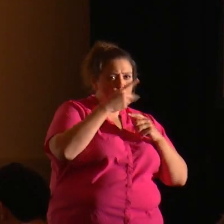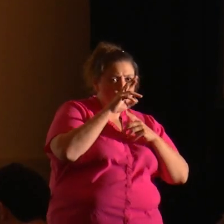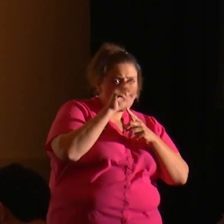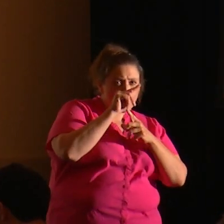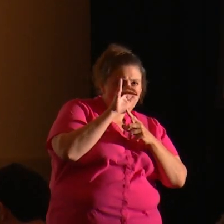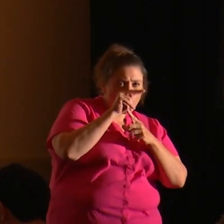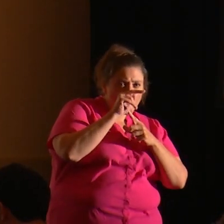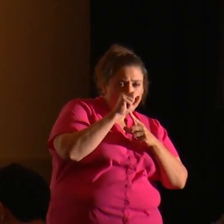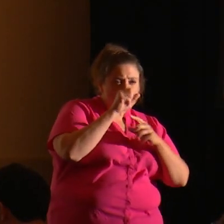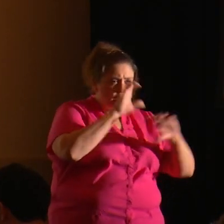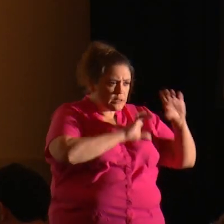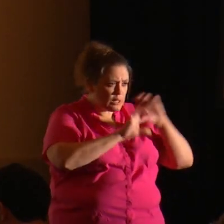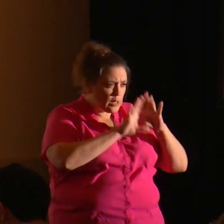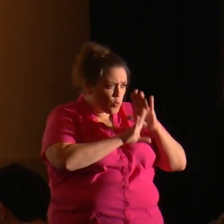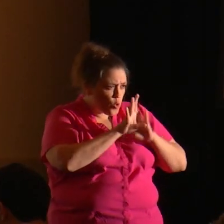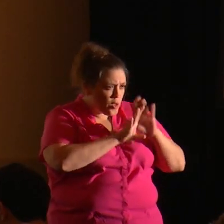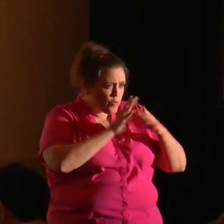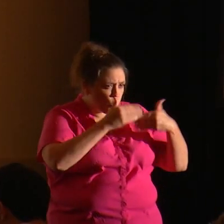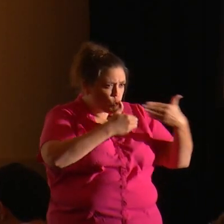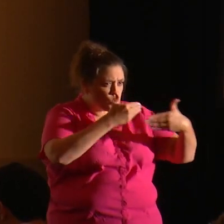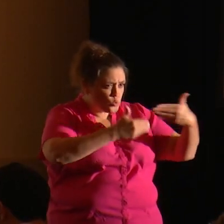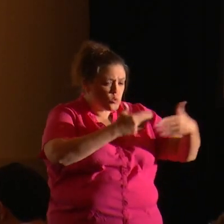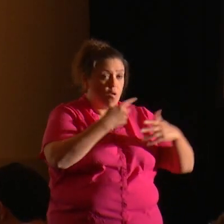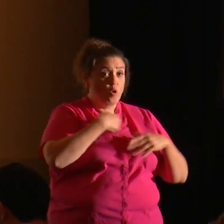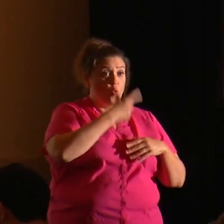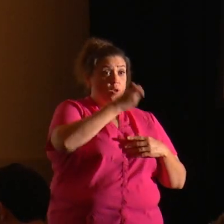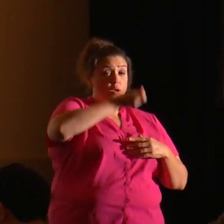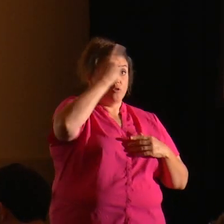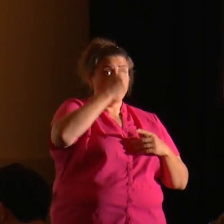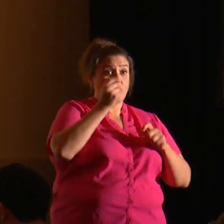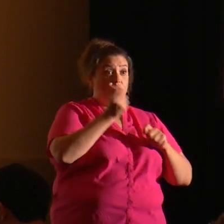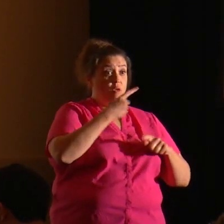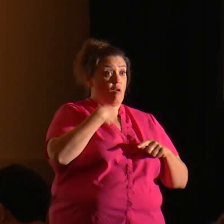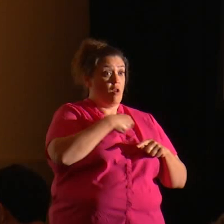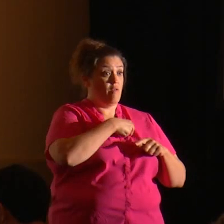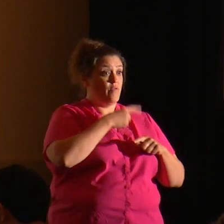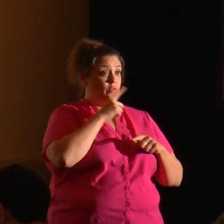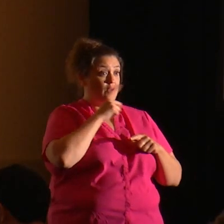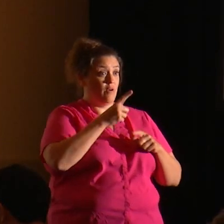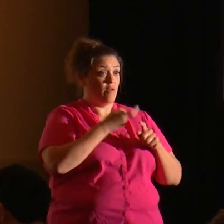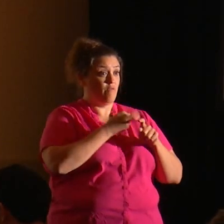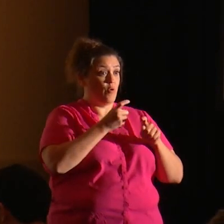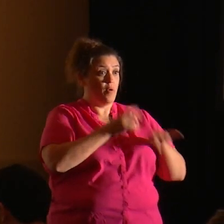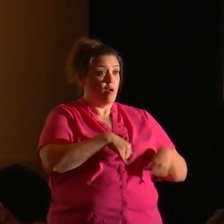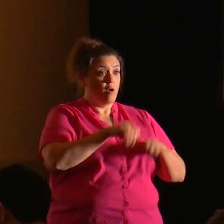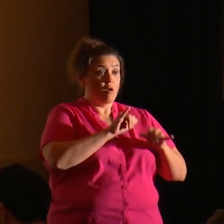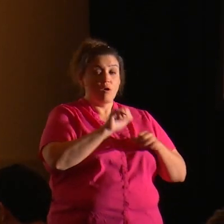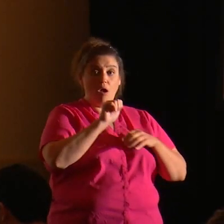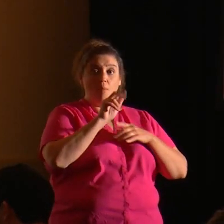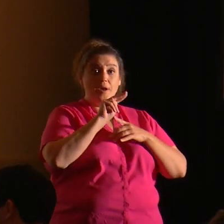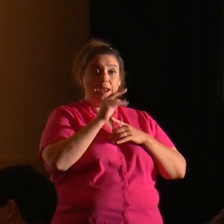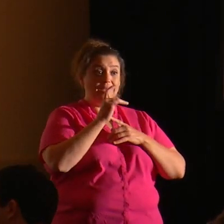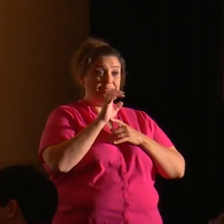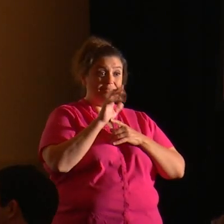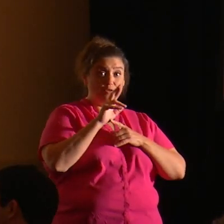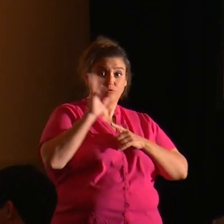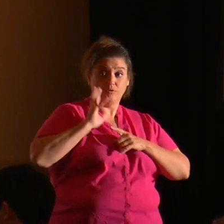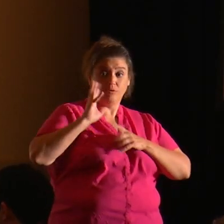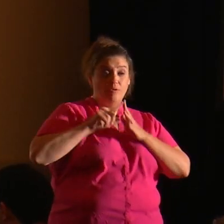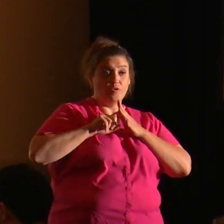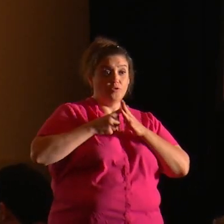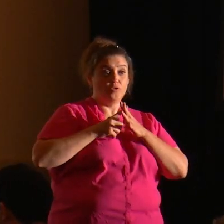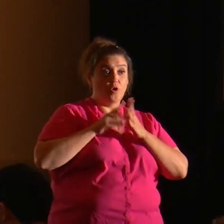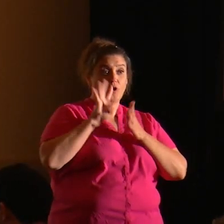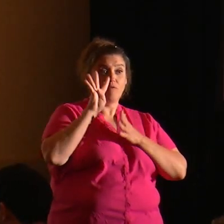chemical evolution. We understand that we are all descended from a common ancestor that started more than 4 billion years